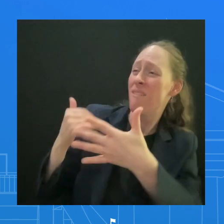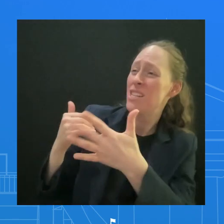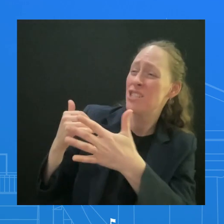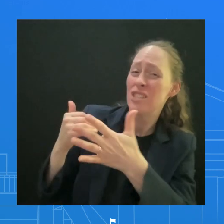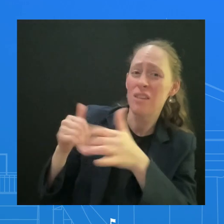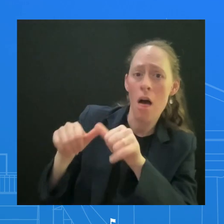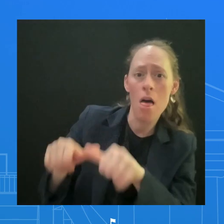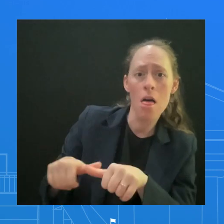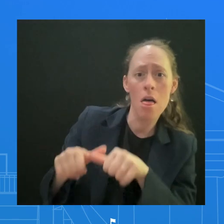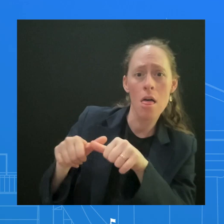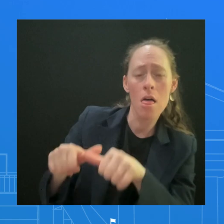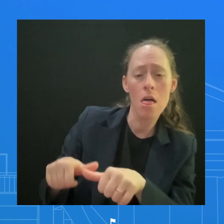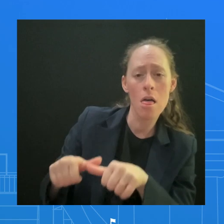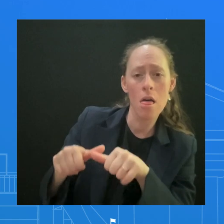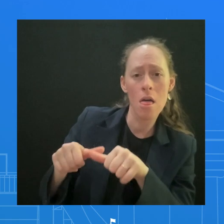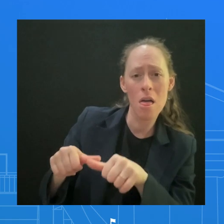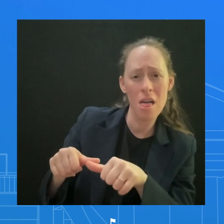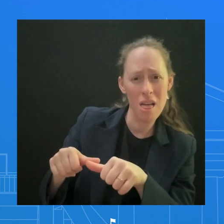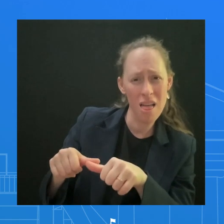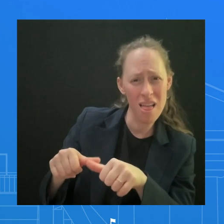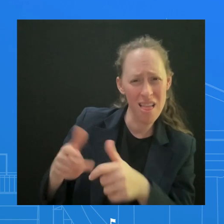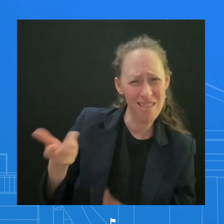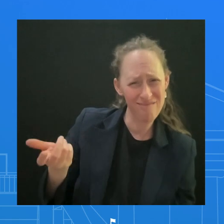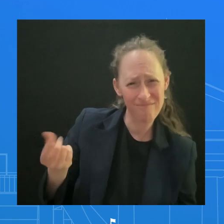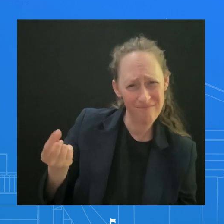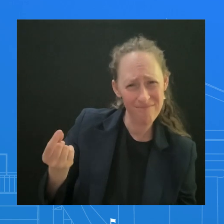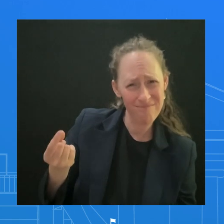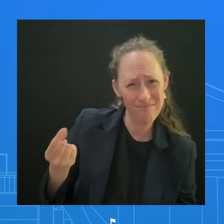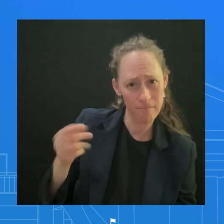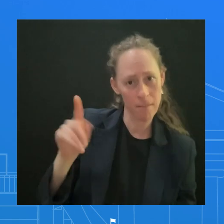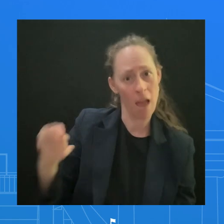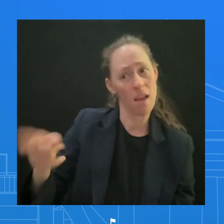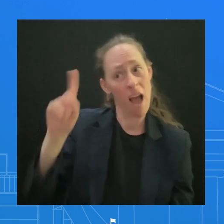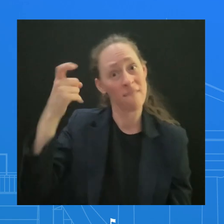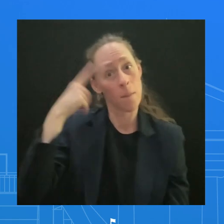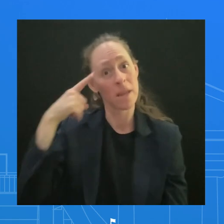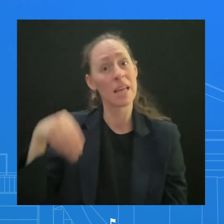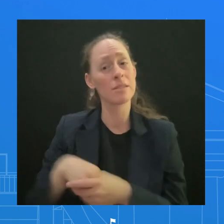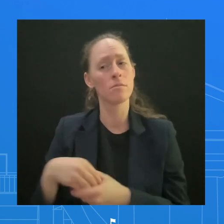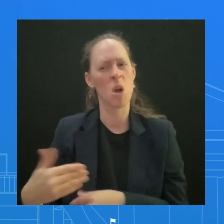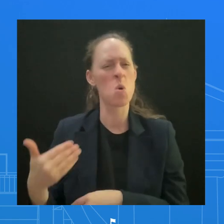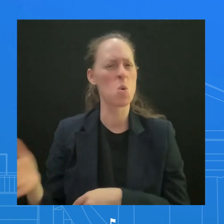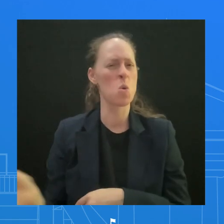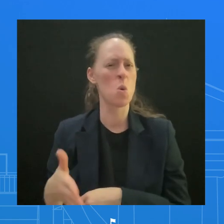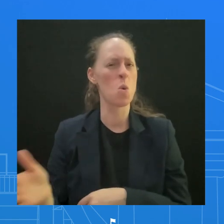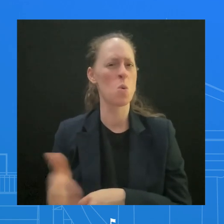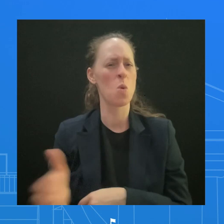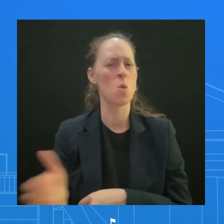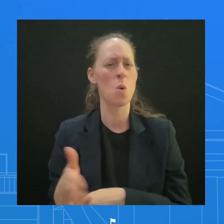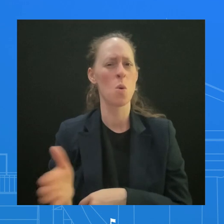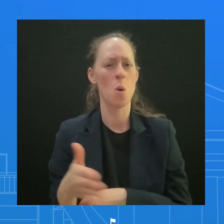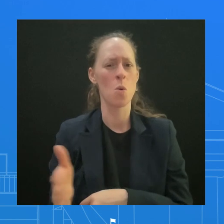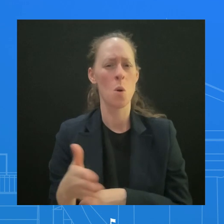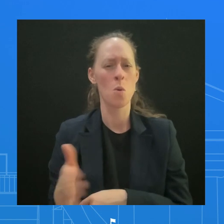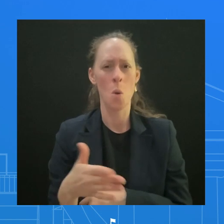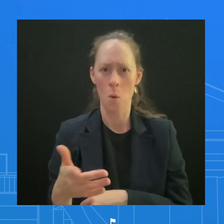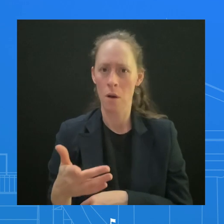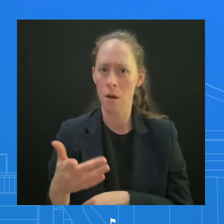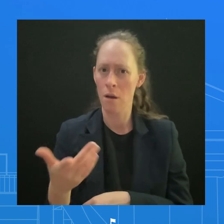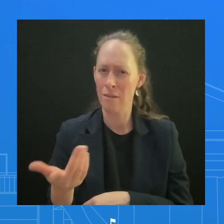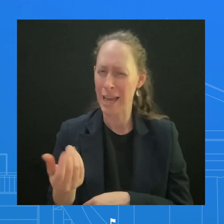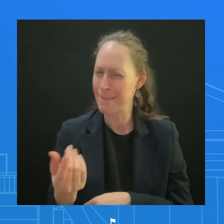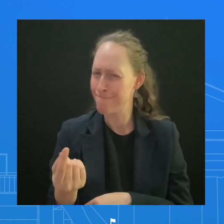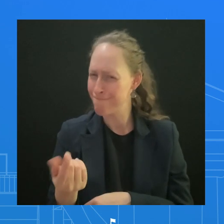hearing this from high officials from the Israeli cabinet. Why do we still hear